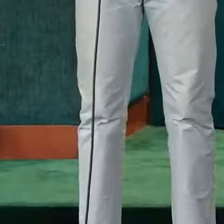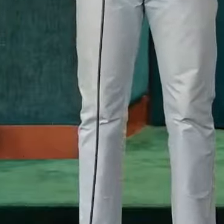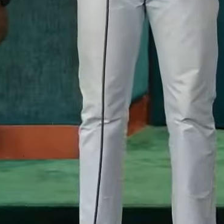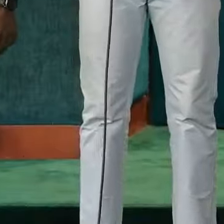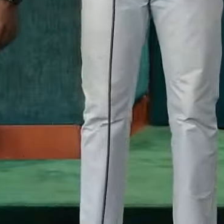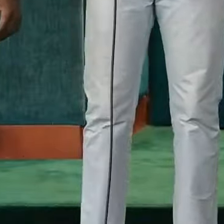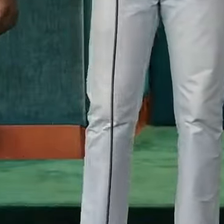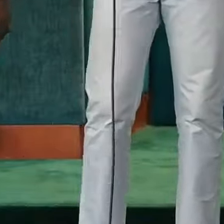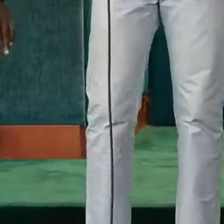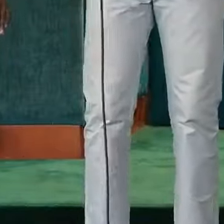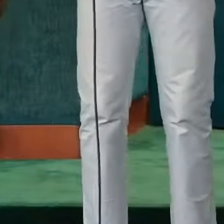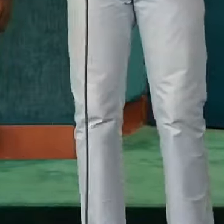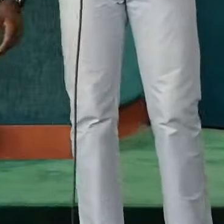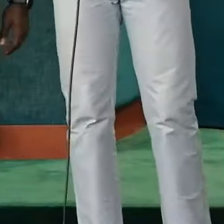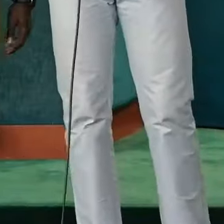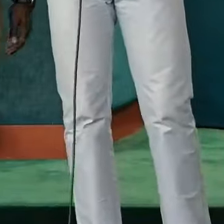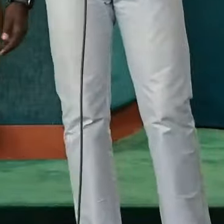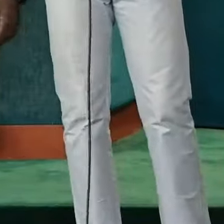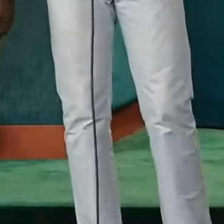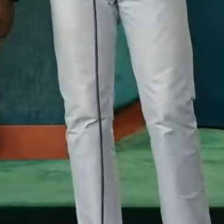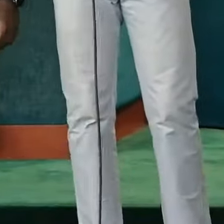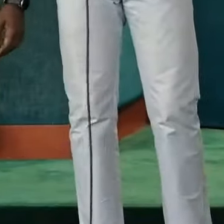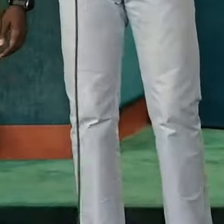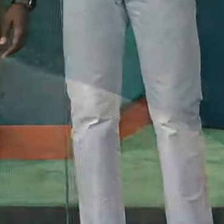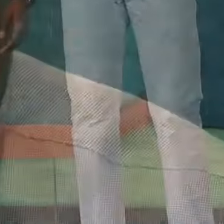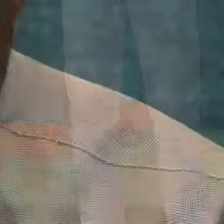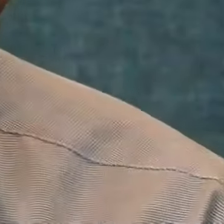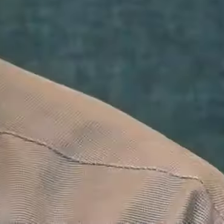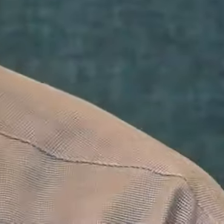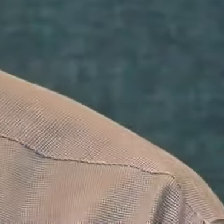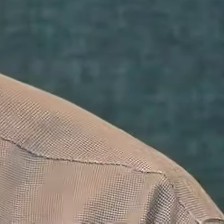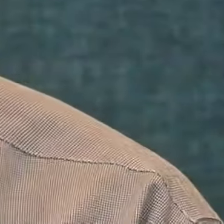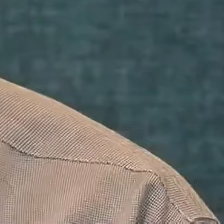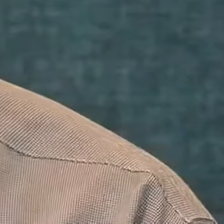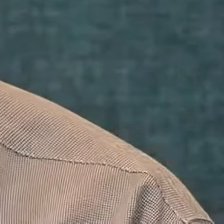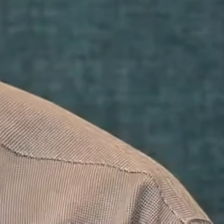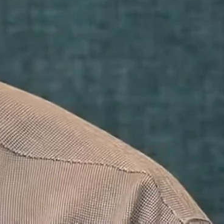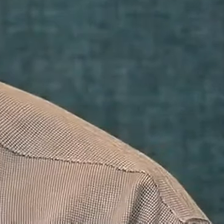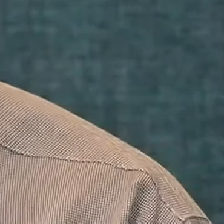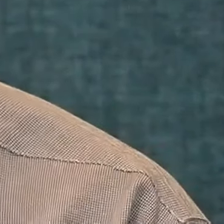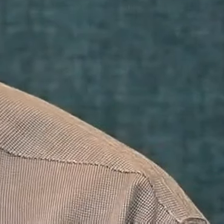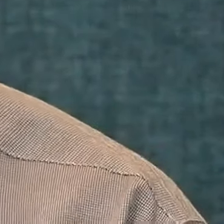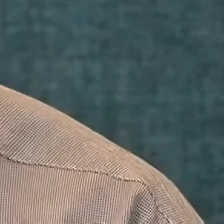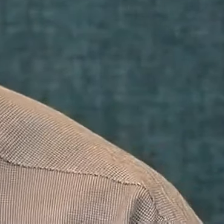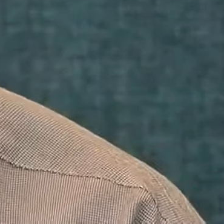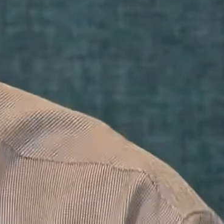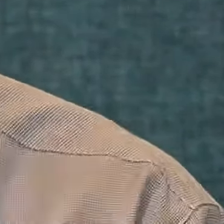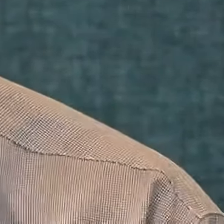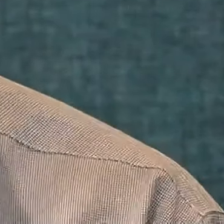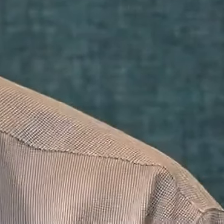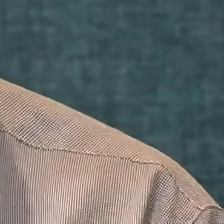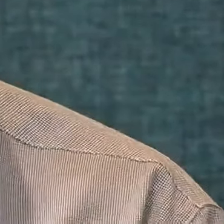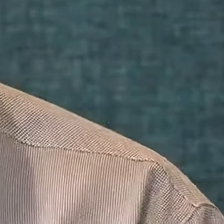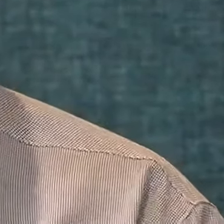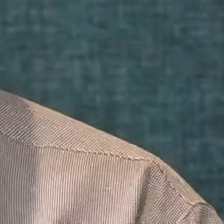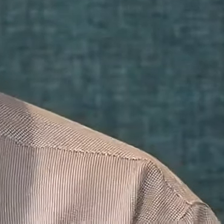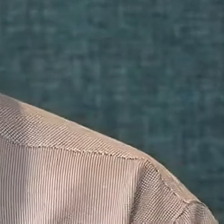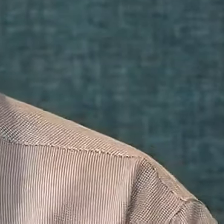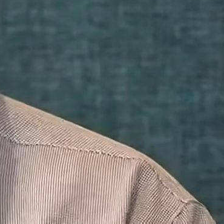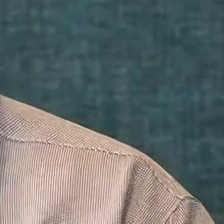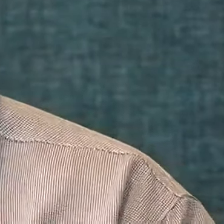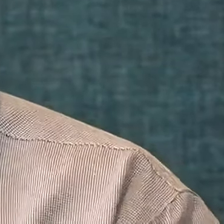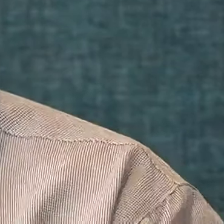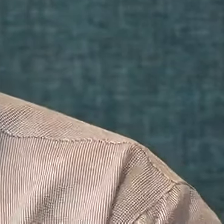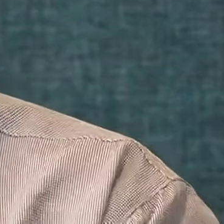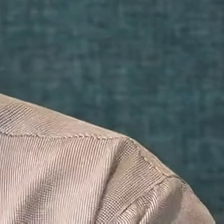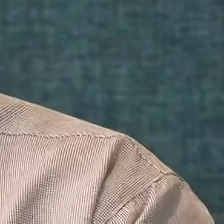leads me, by his own hand he leads me,